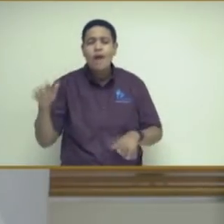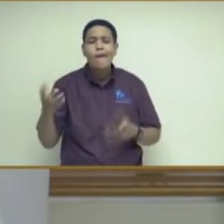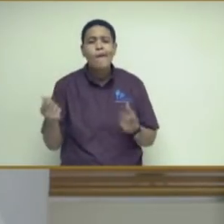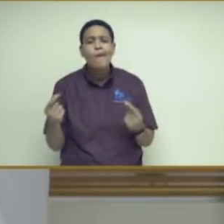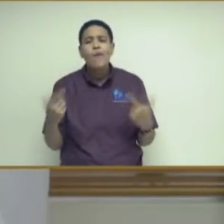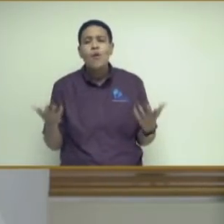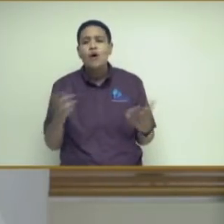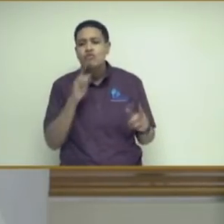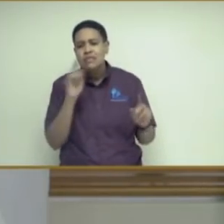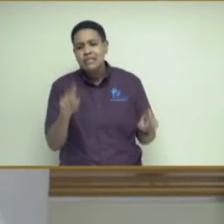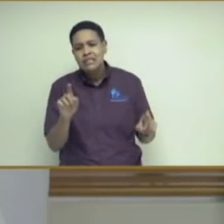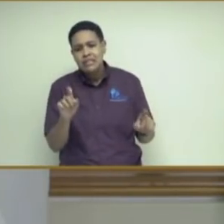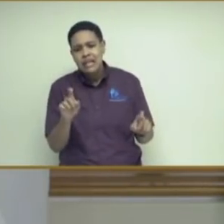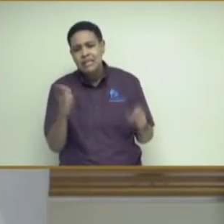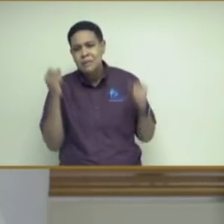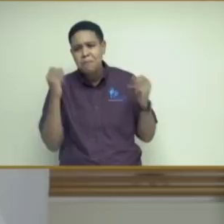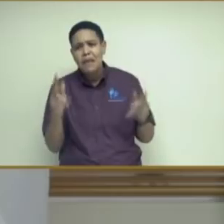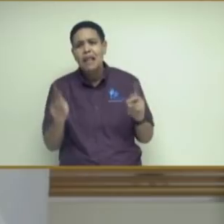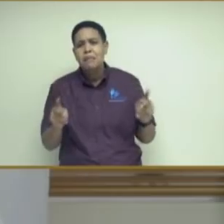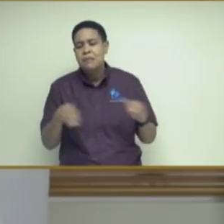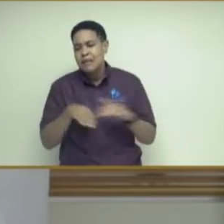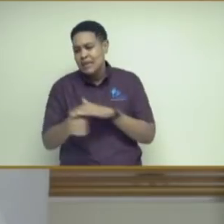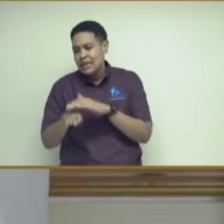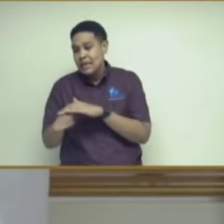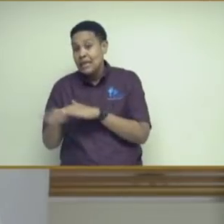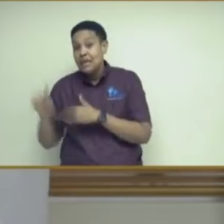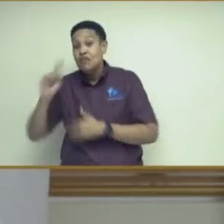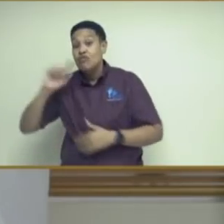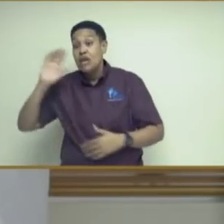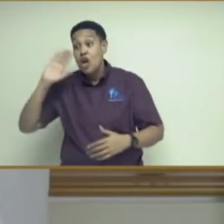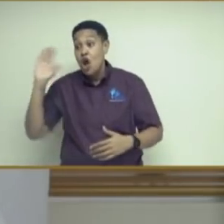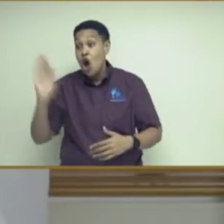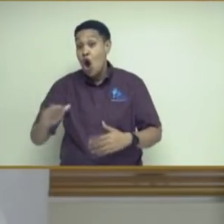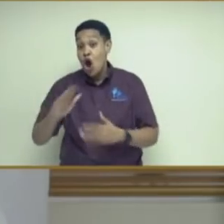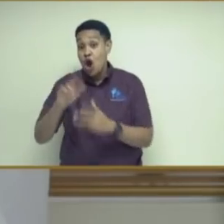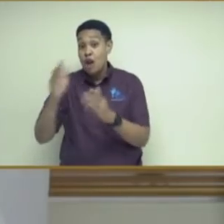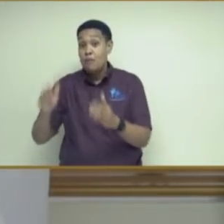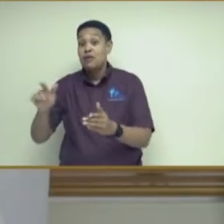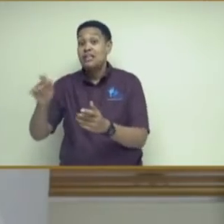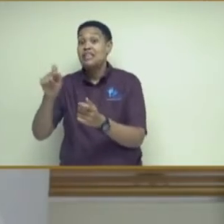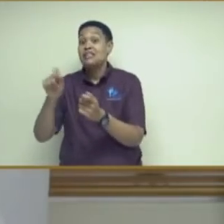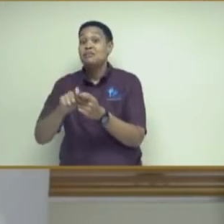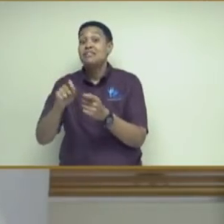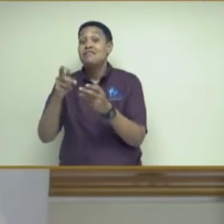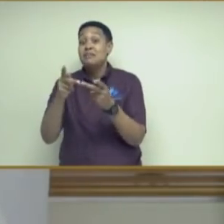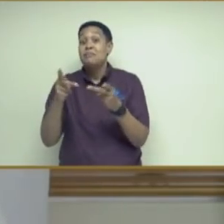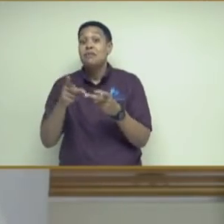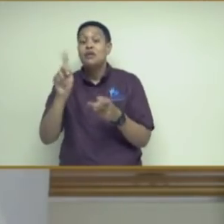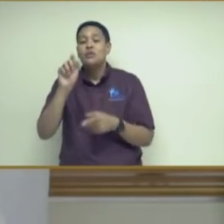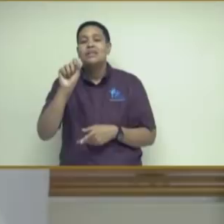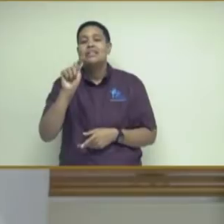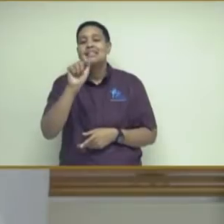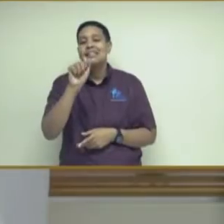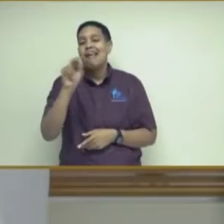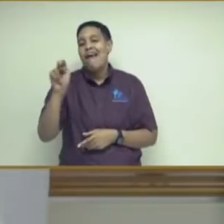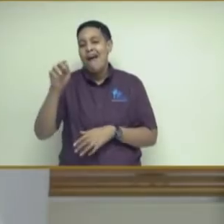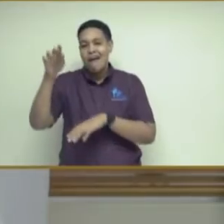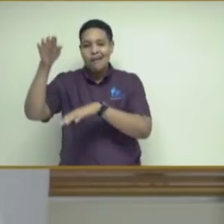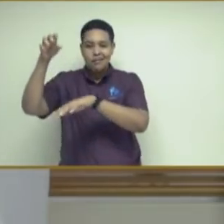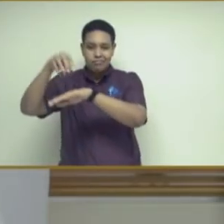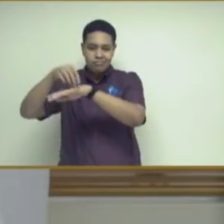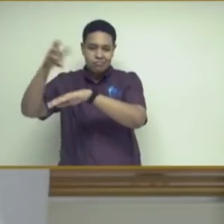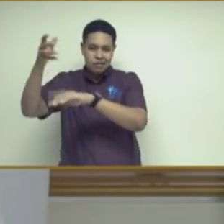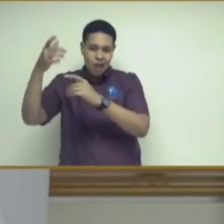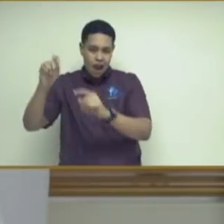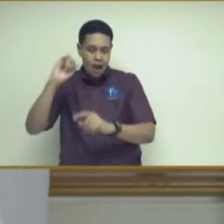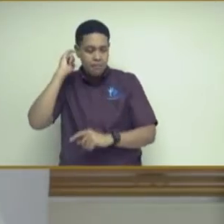to test a number of persons, all persons at that particular facility in St. Anne, but we continued also on our